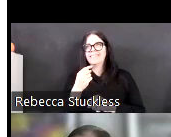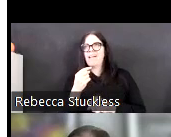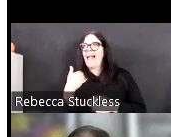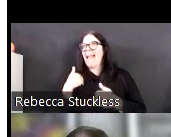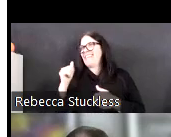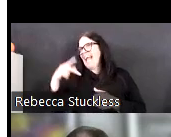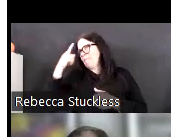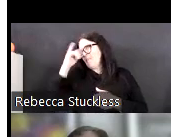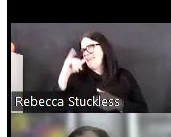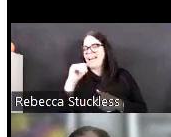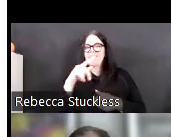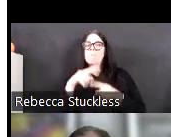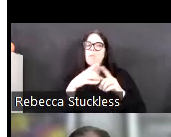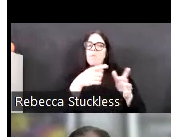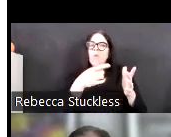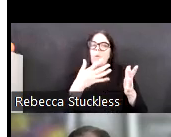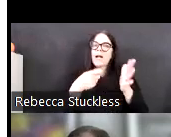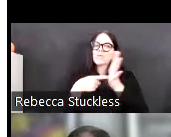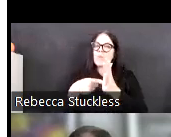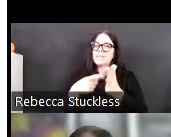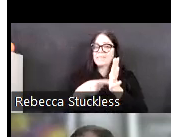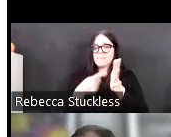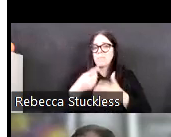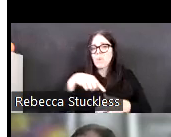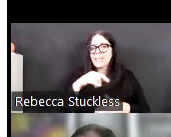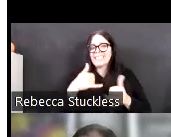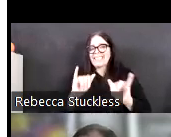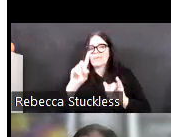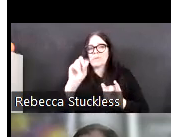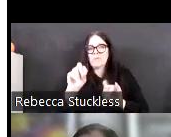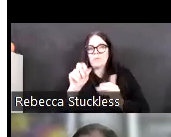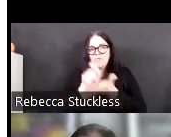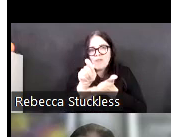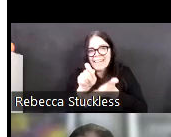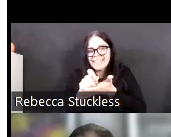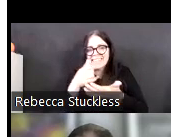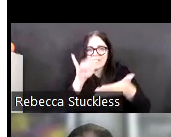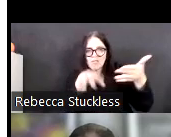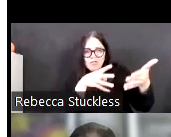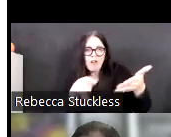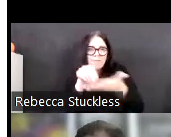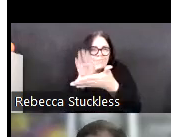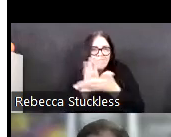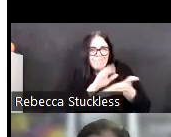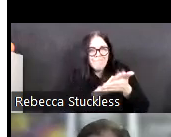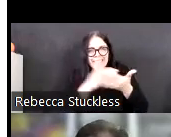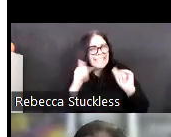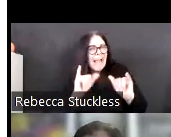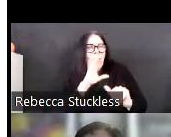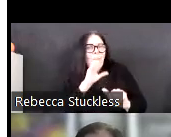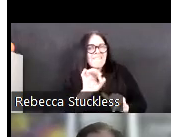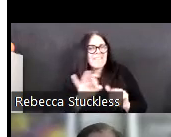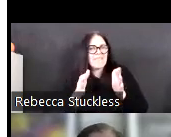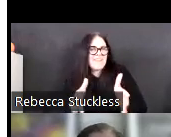like, hey, let's show them that sometimes we still do analysis by making a chart and writing things down.